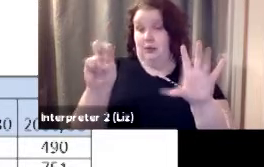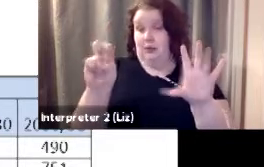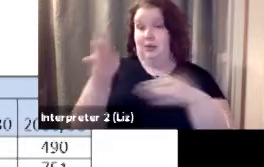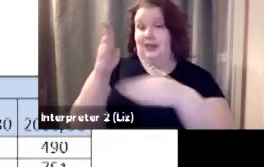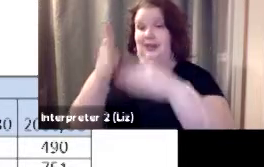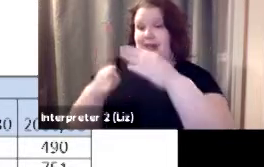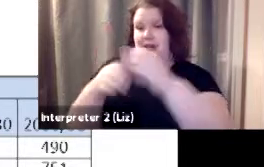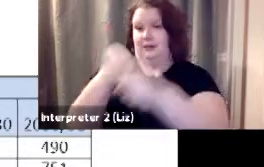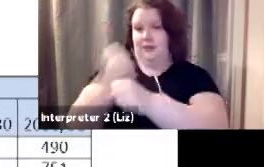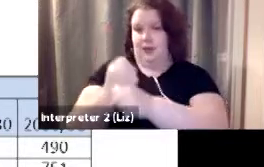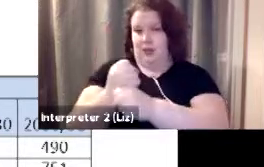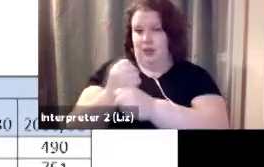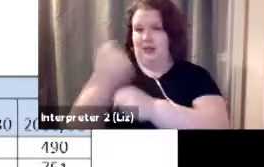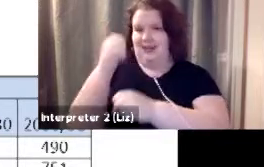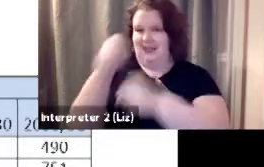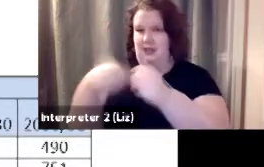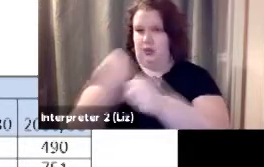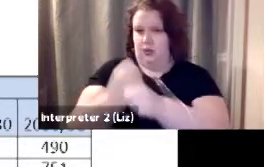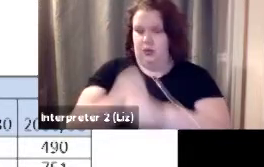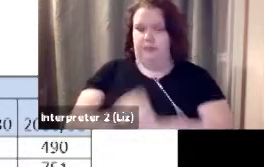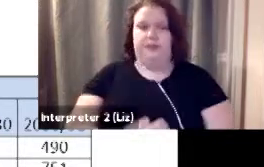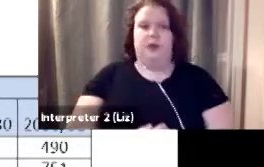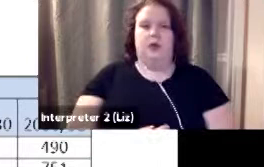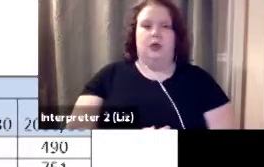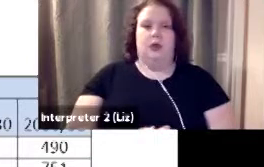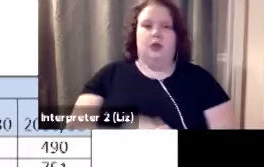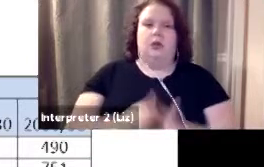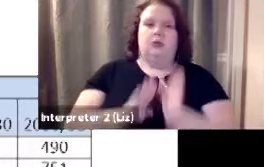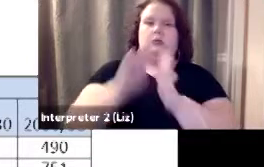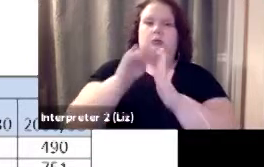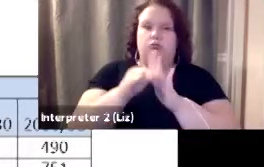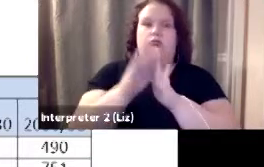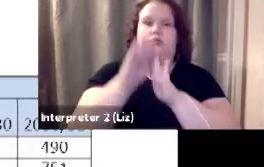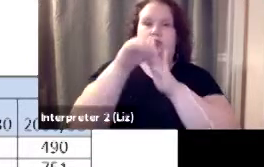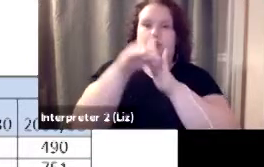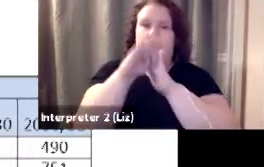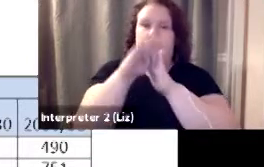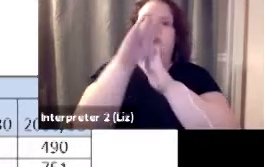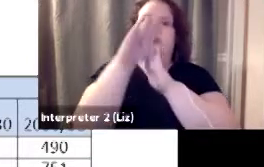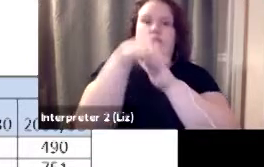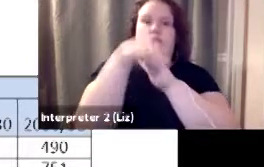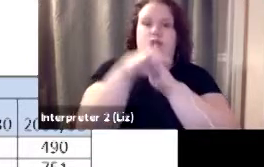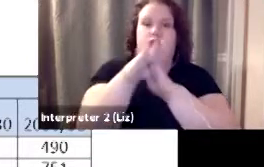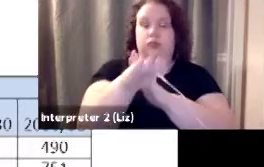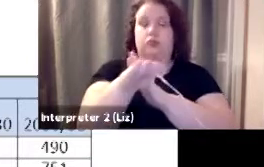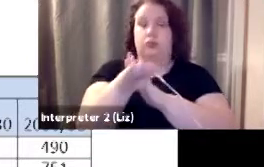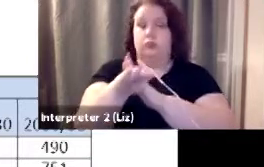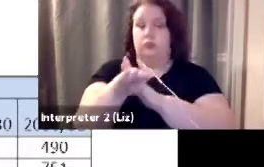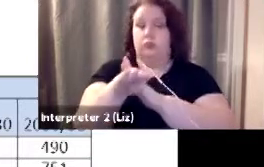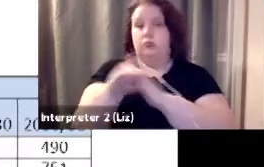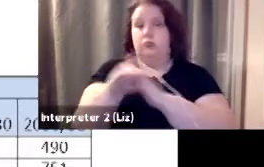Again, you'll see that there are ups and downs, uh, through that time period and roughly remains flat.